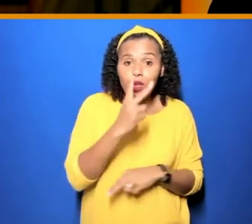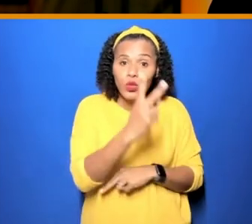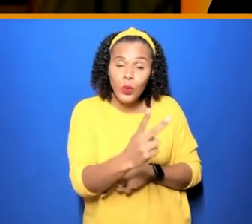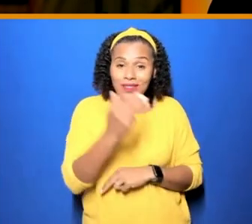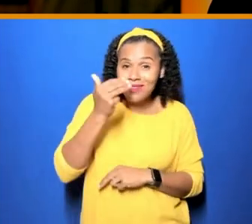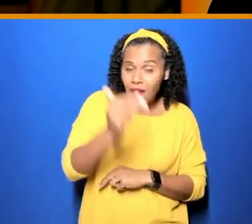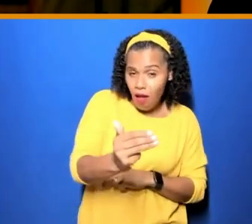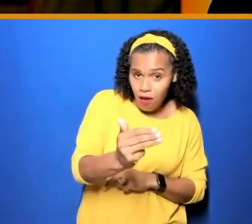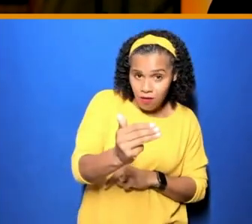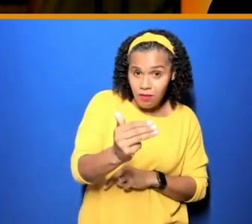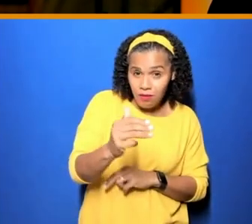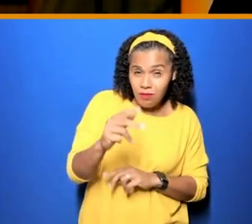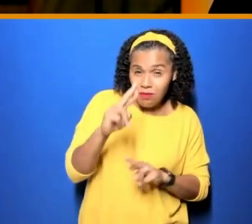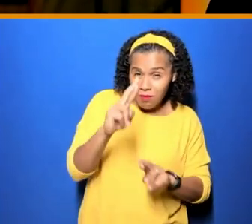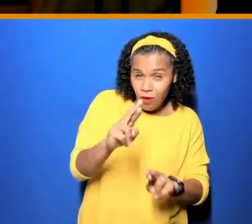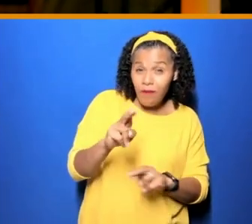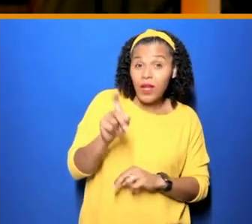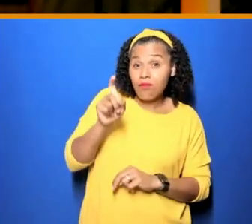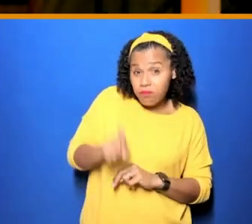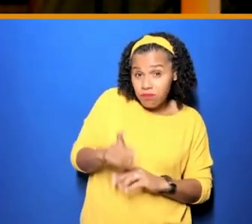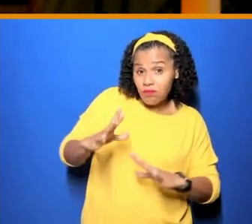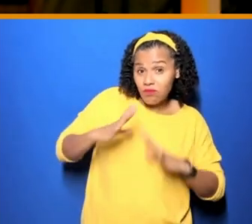F29, which should be in the polls section